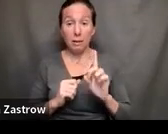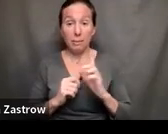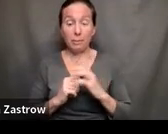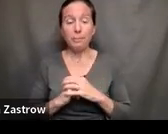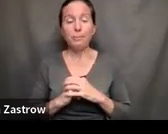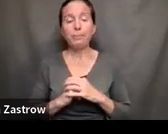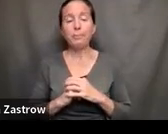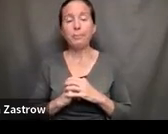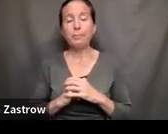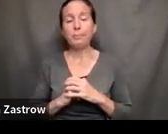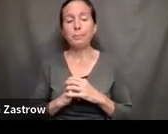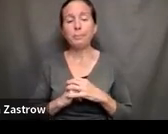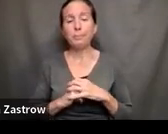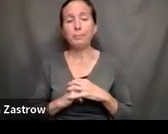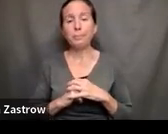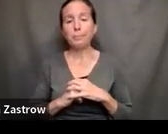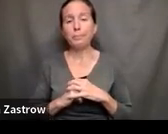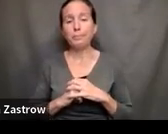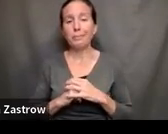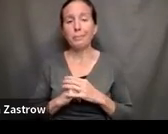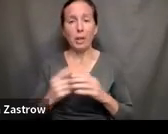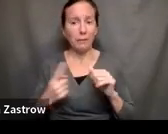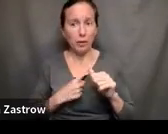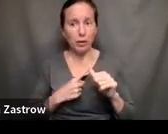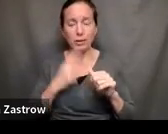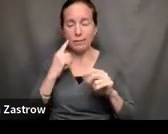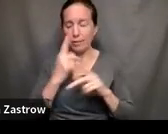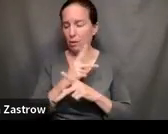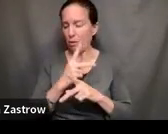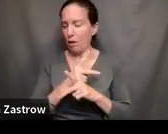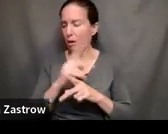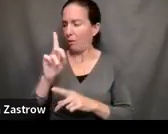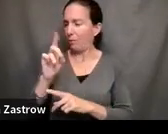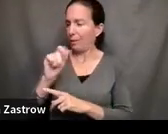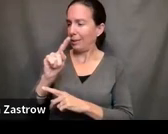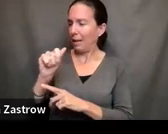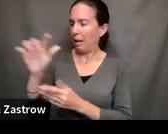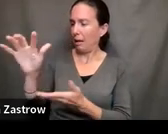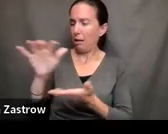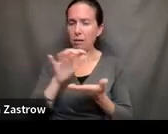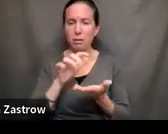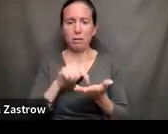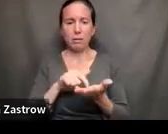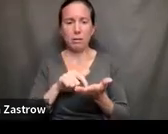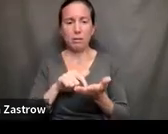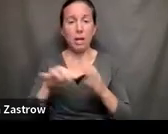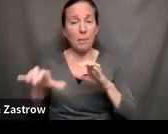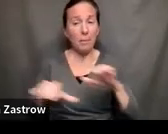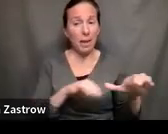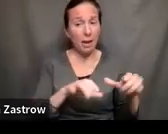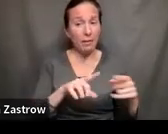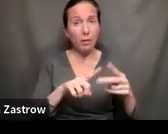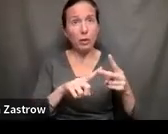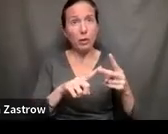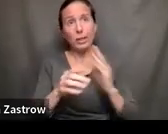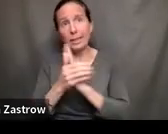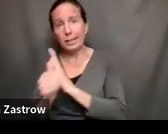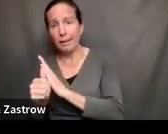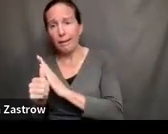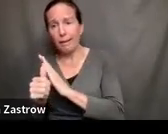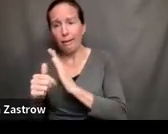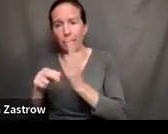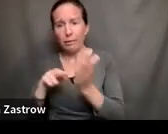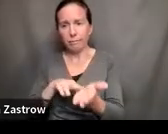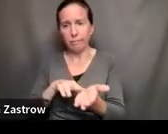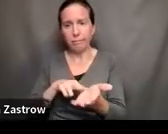know what kind of data you're taking. What is the behavior or skill that you're tracking this data on,